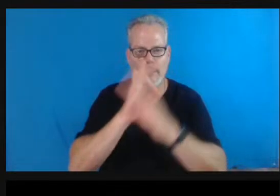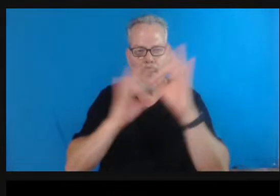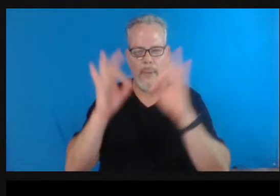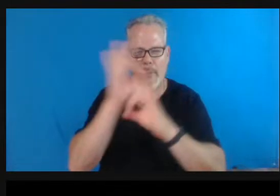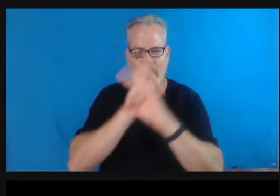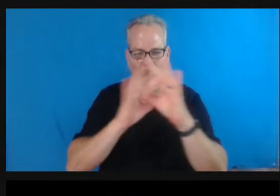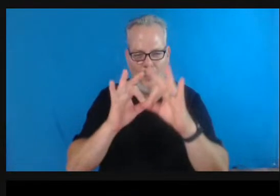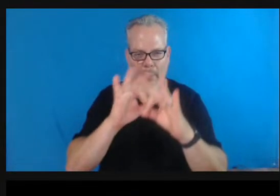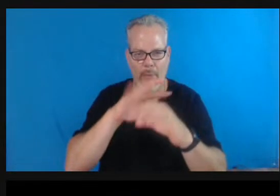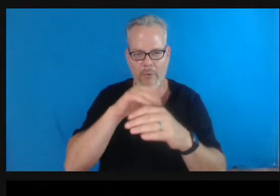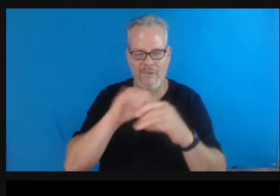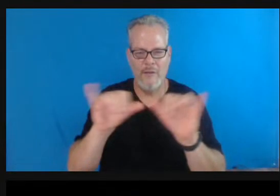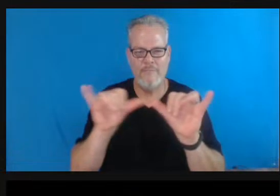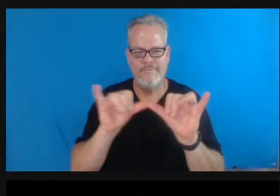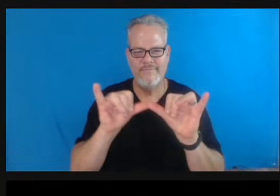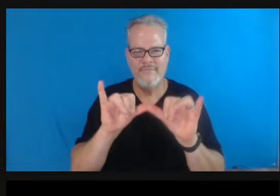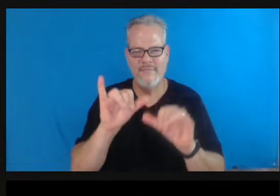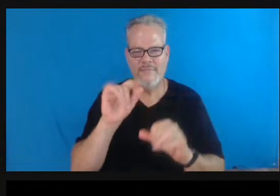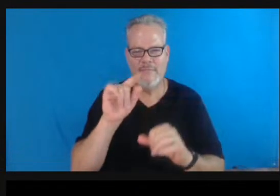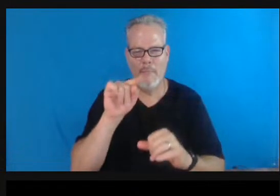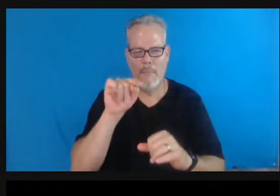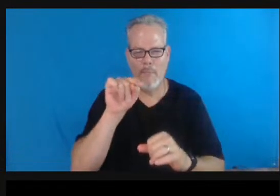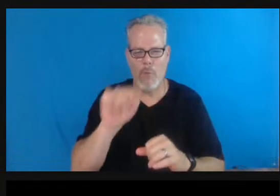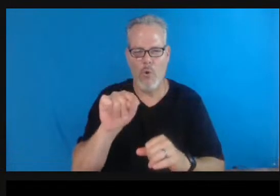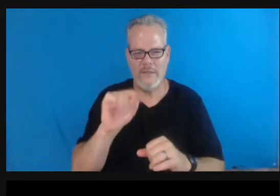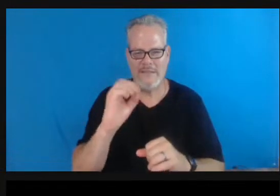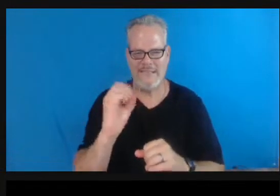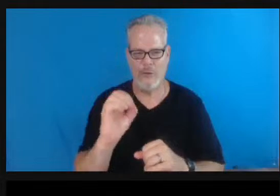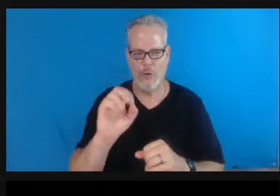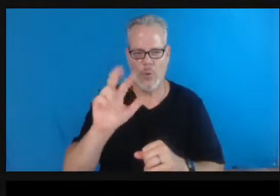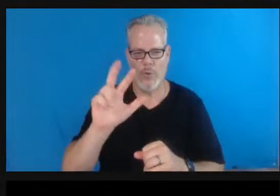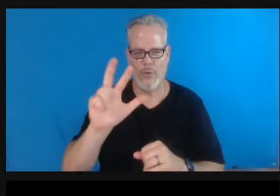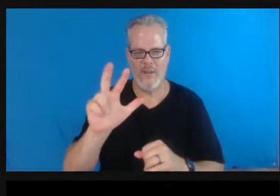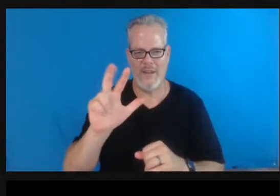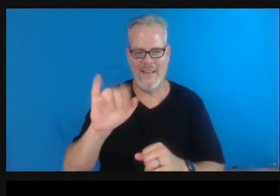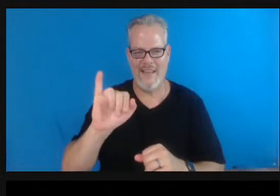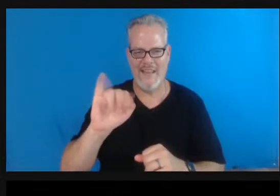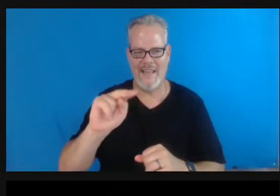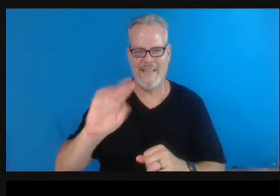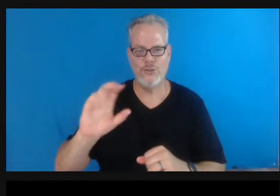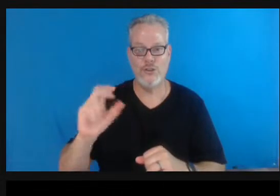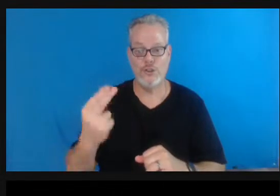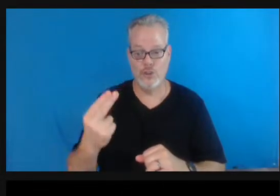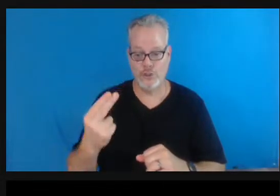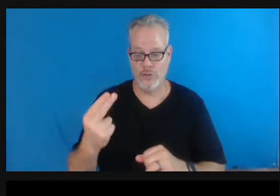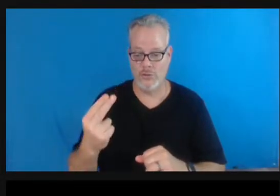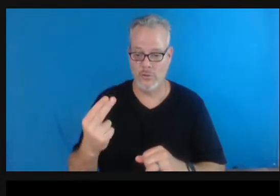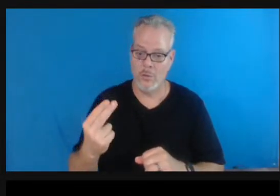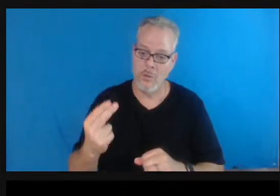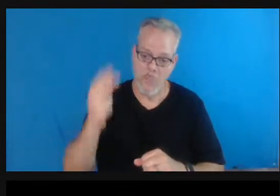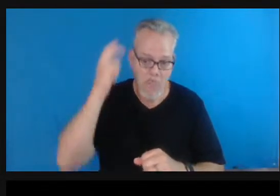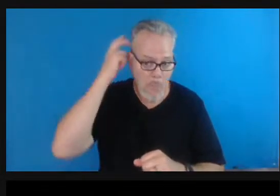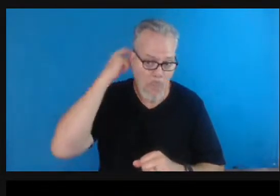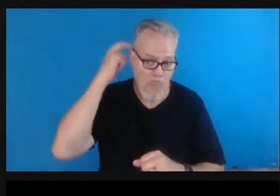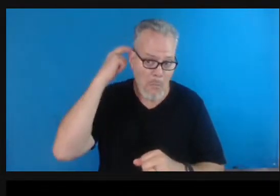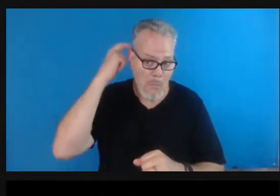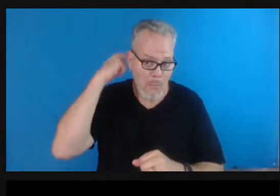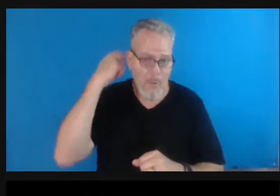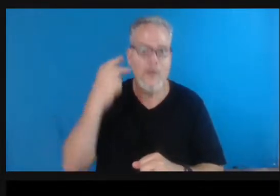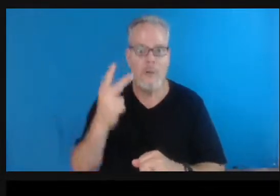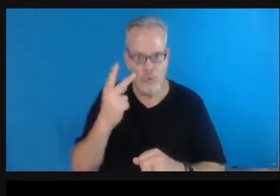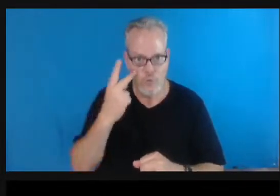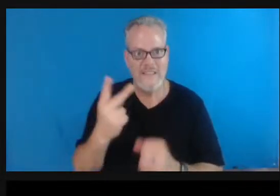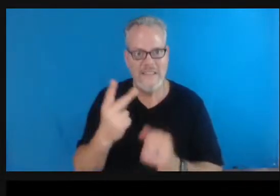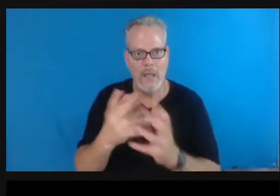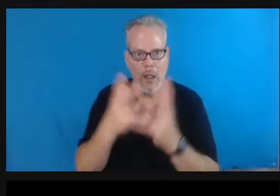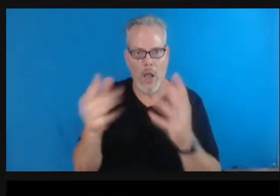0.03 inches. And while we've normally seen lots of olivines in our lava flows, especially